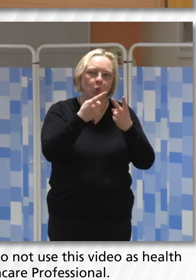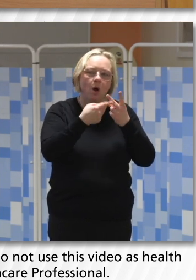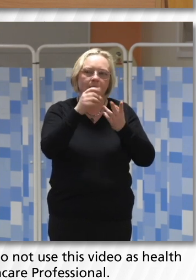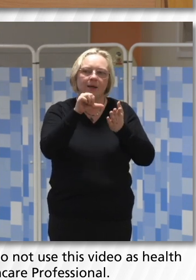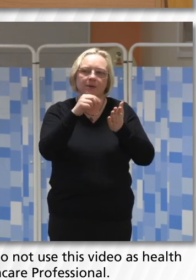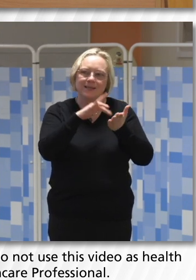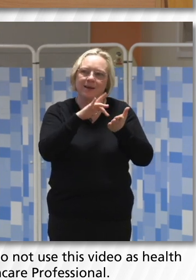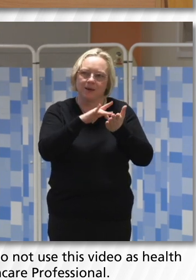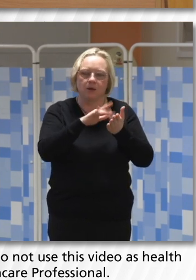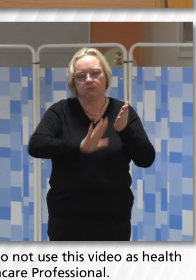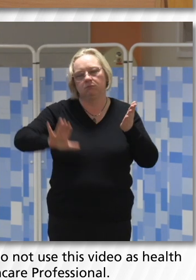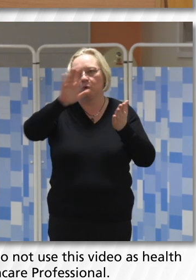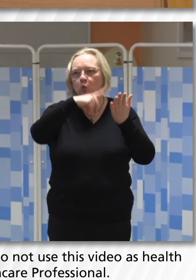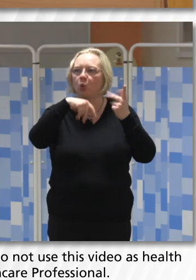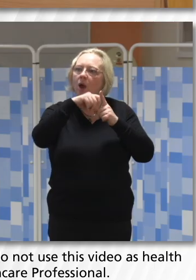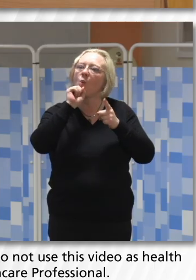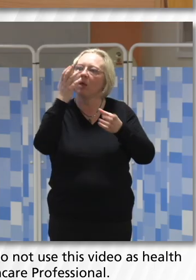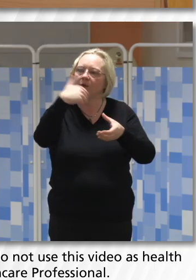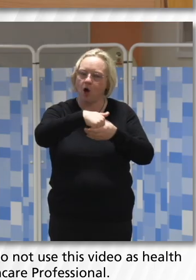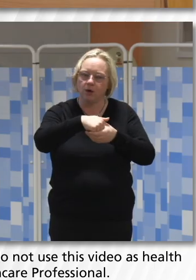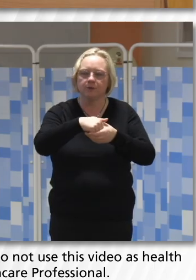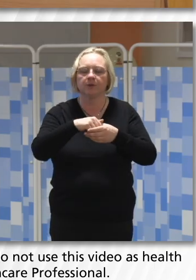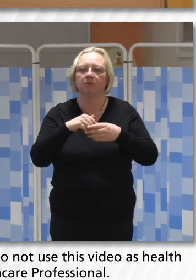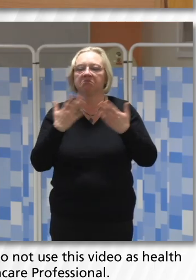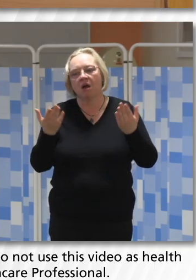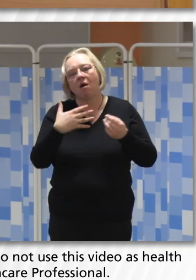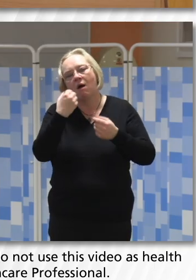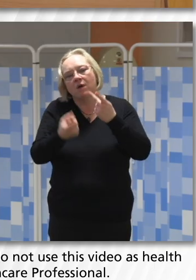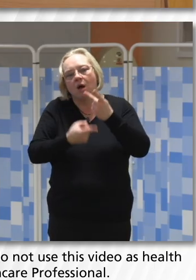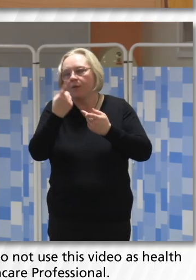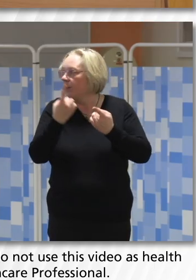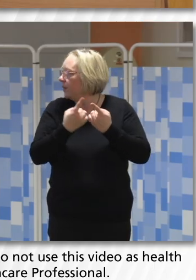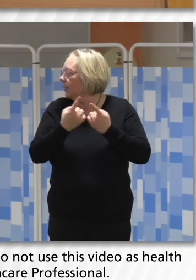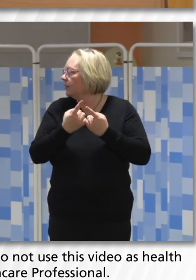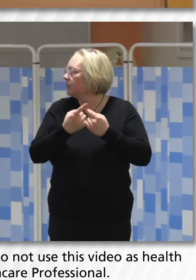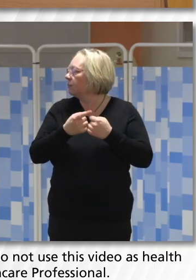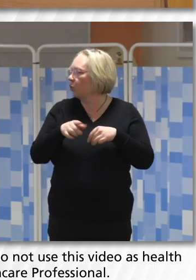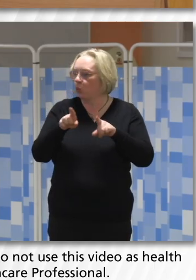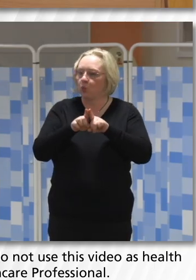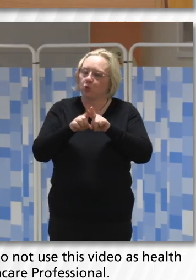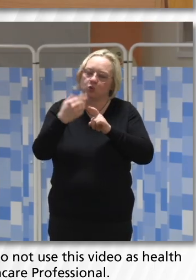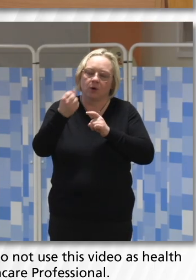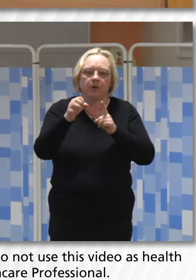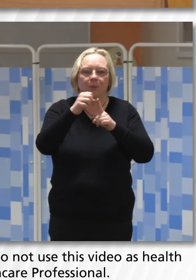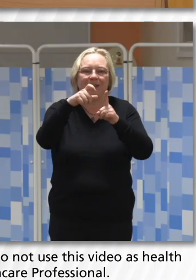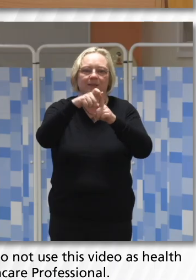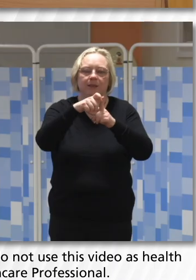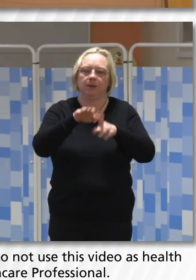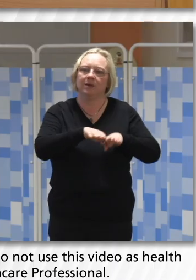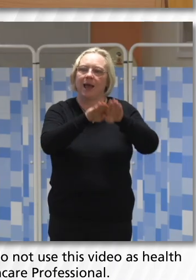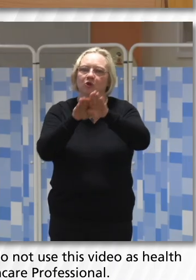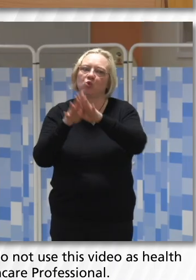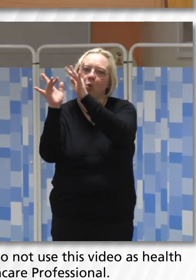one of them. Various other things are going on as well, but we're also part of the Parkinson's National Audit, which happens every 3